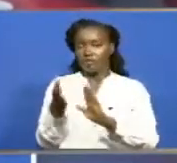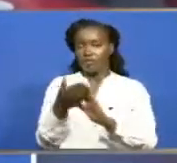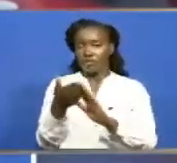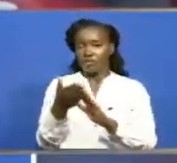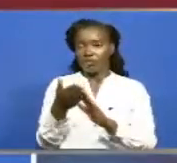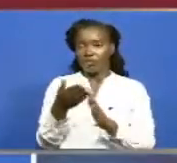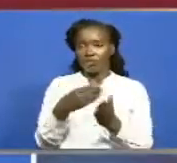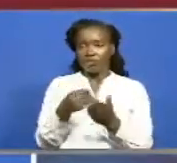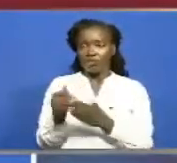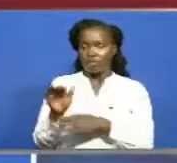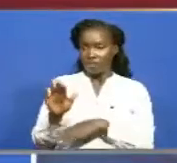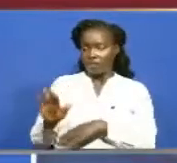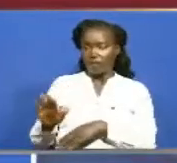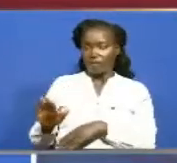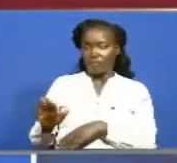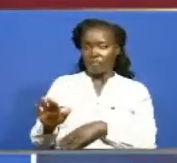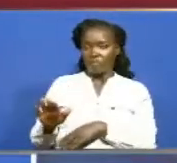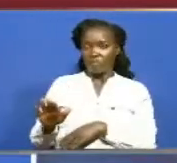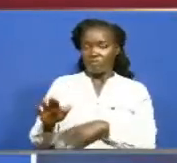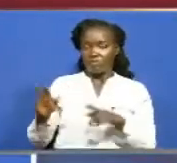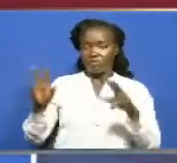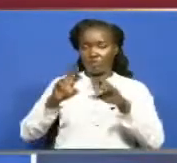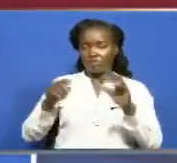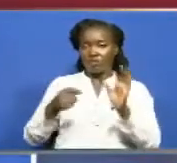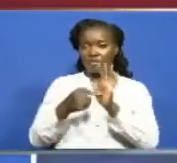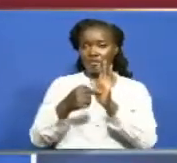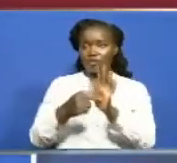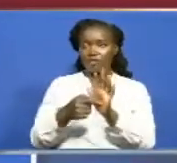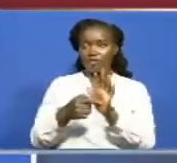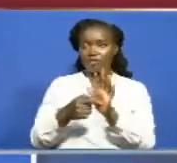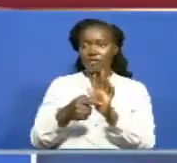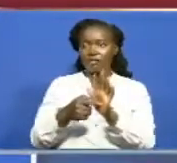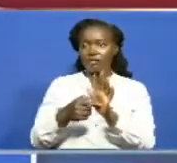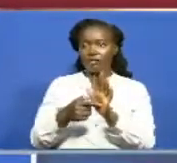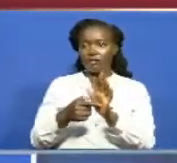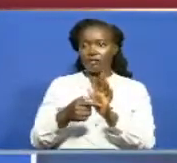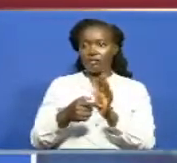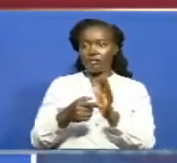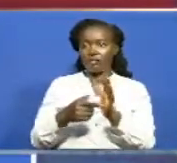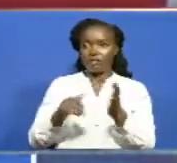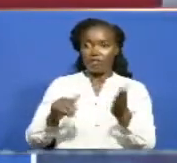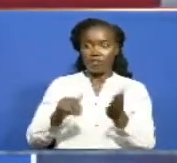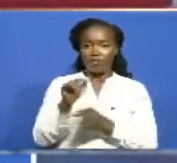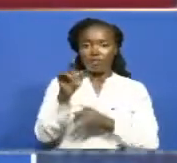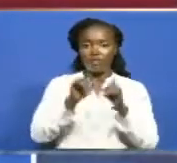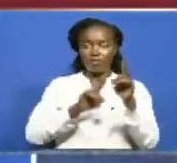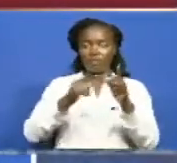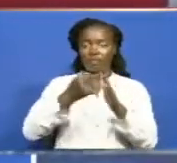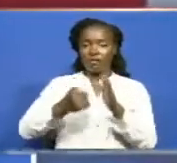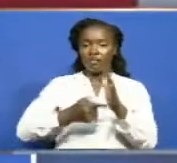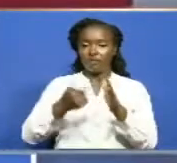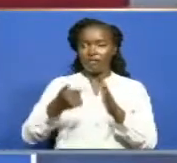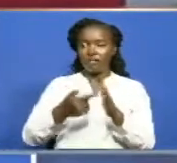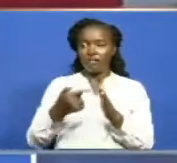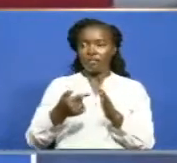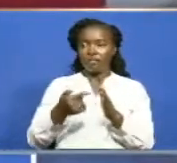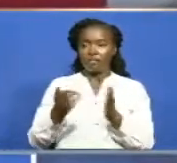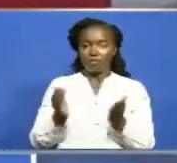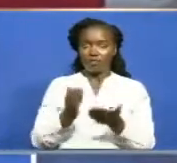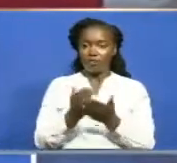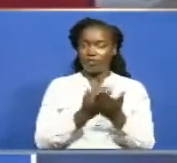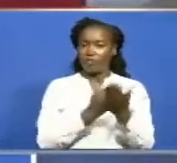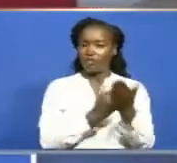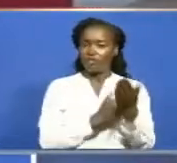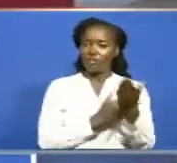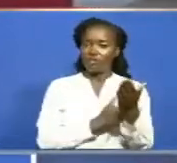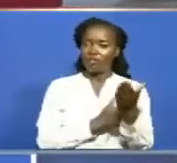cash burn rate. The research house disclosed that while prospects for the air travel industry and airlines have improved,